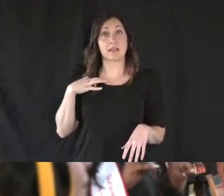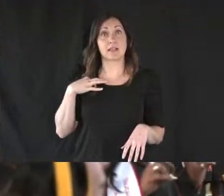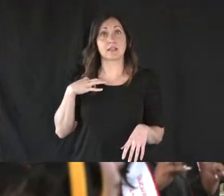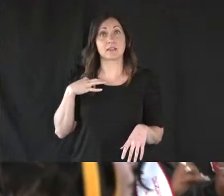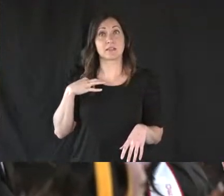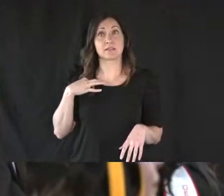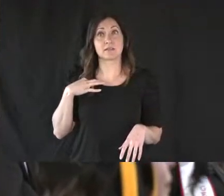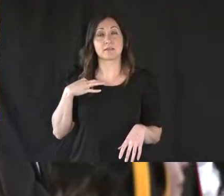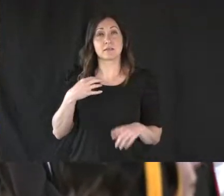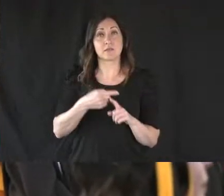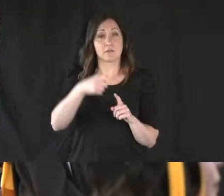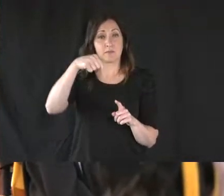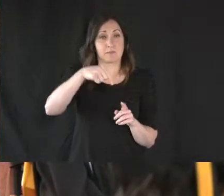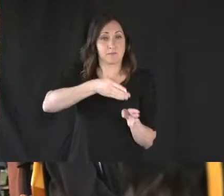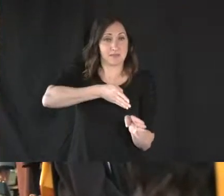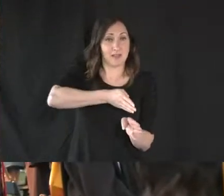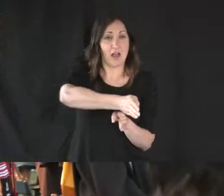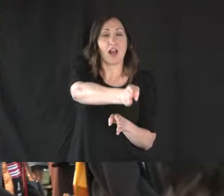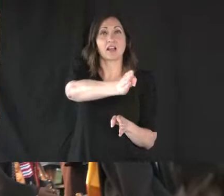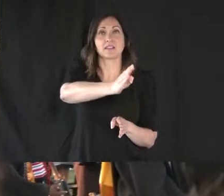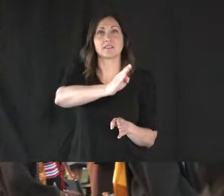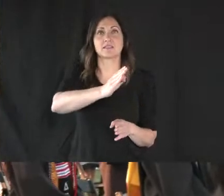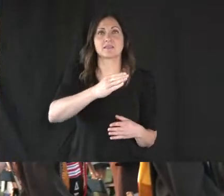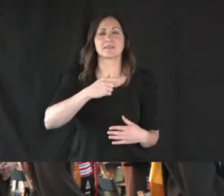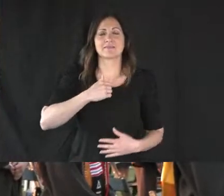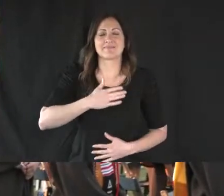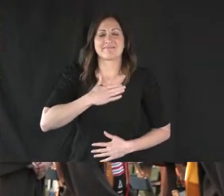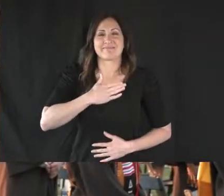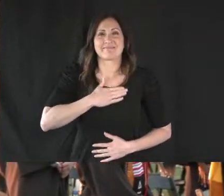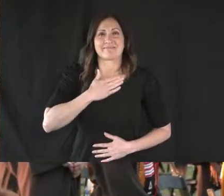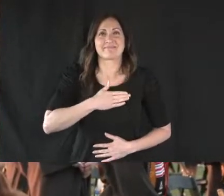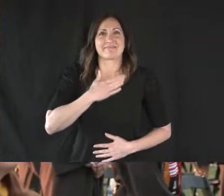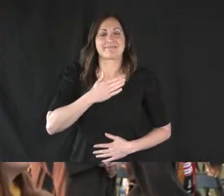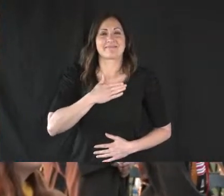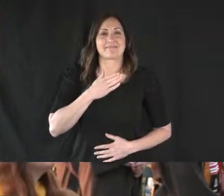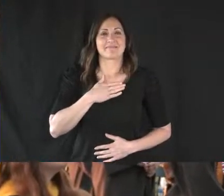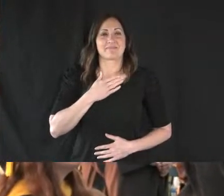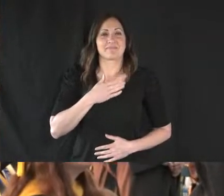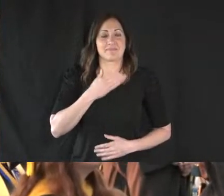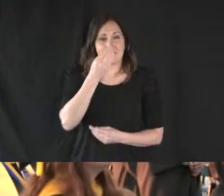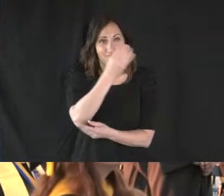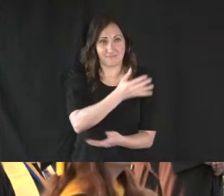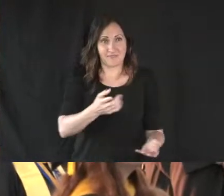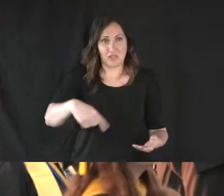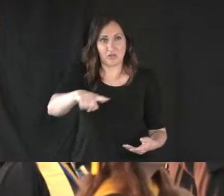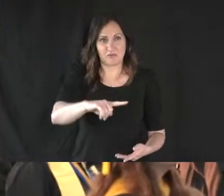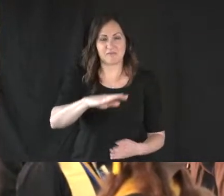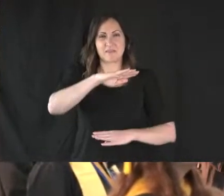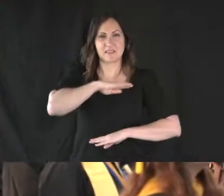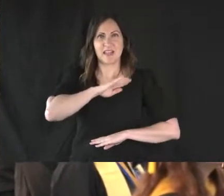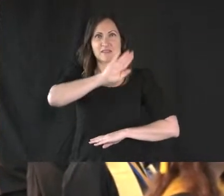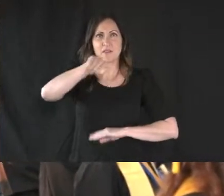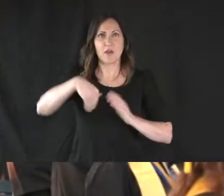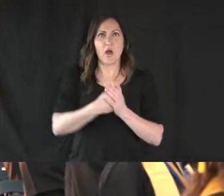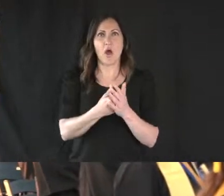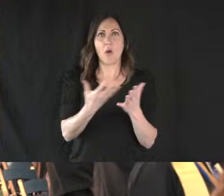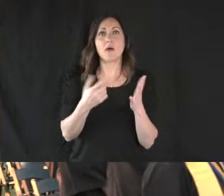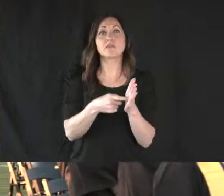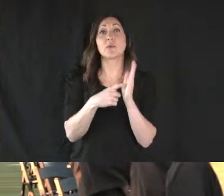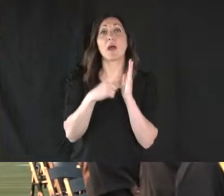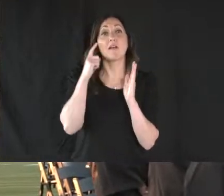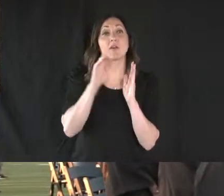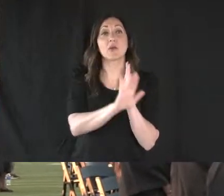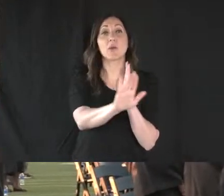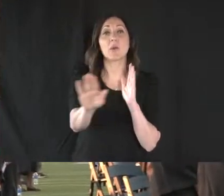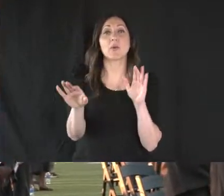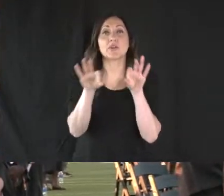and Science, I am pleased to certify the candidates have met all the degree requirements for the